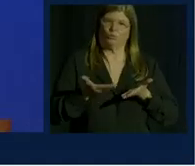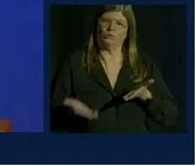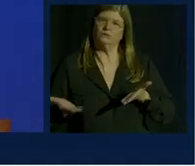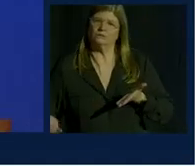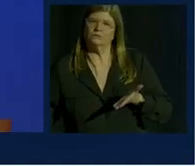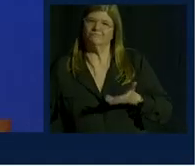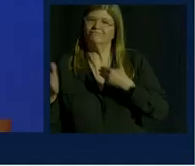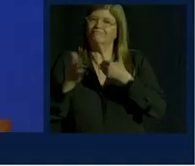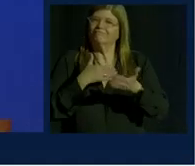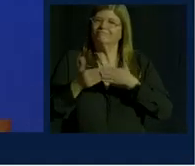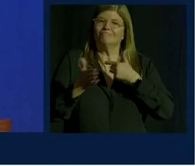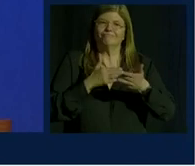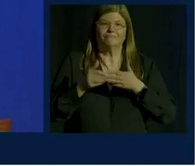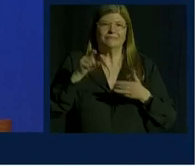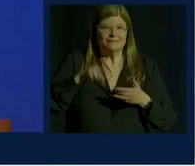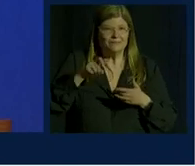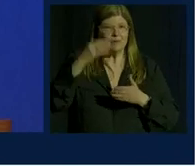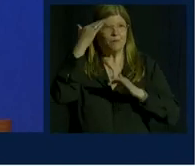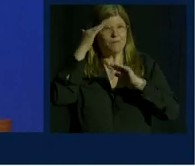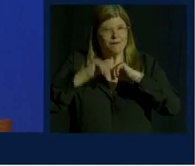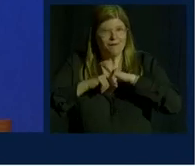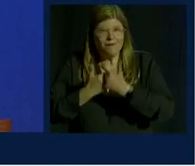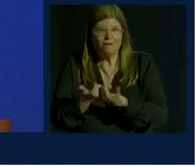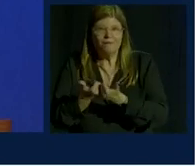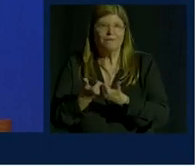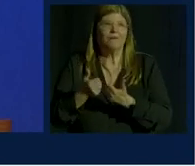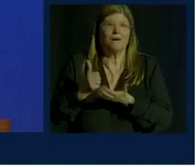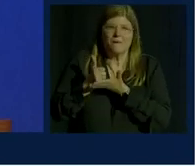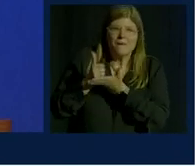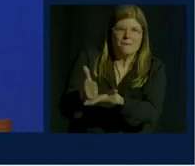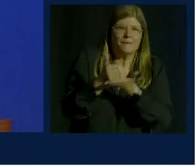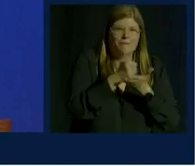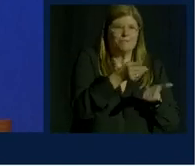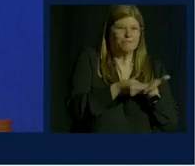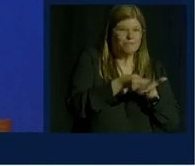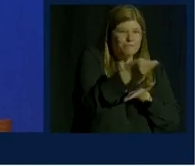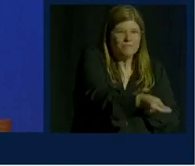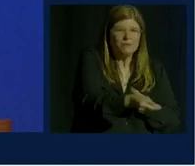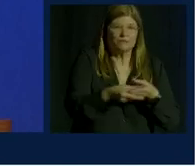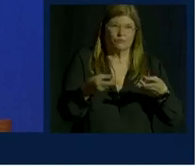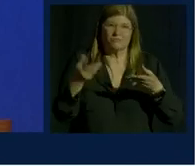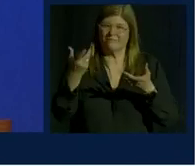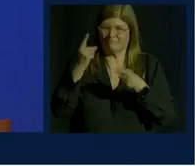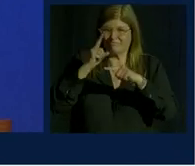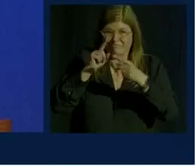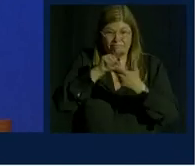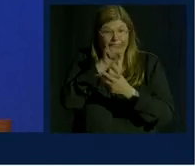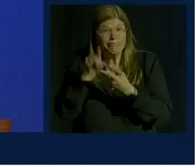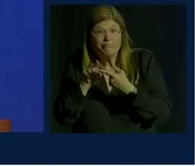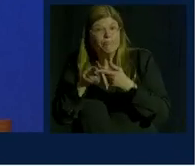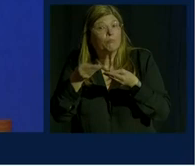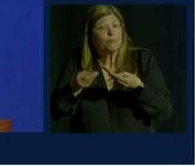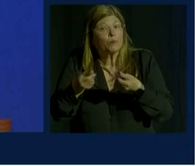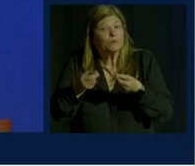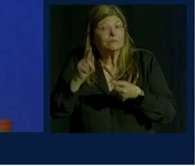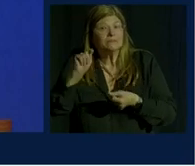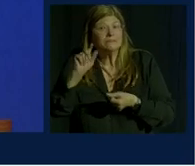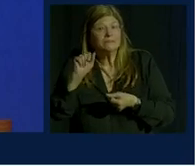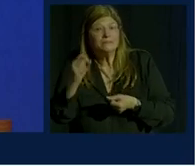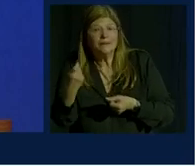can get help buying a home, paying property taxes, or making your home safer, we've got you covered with this online